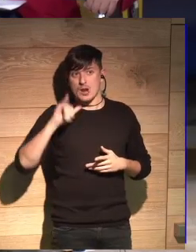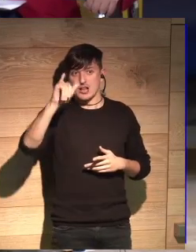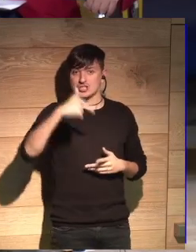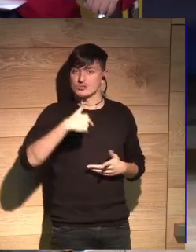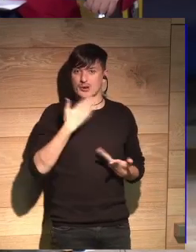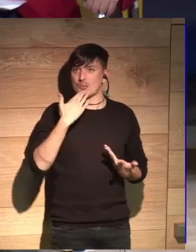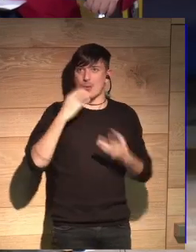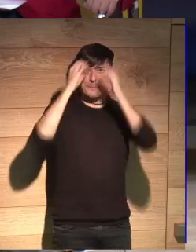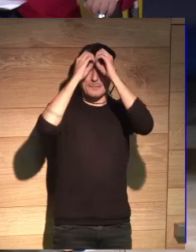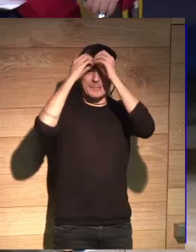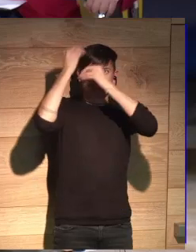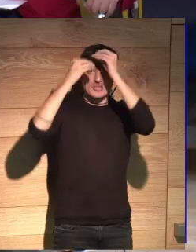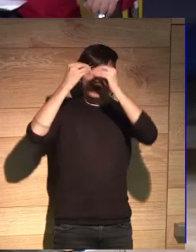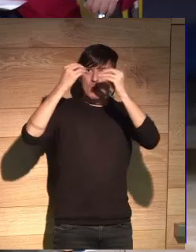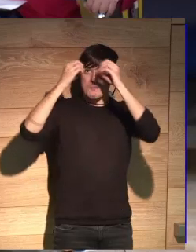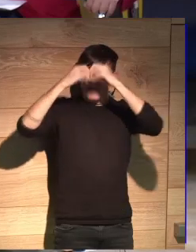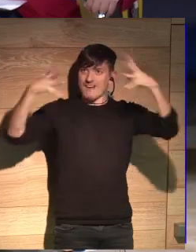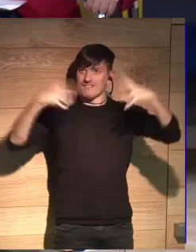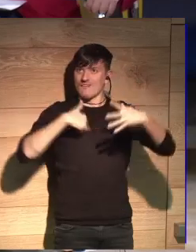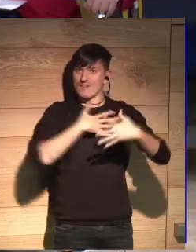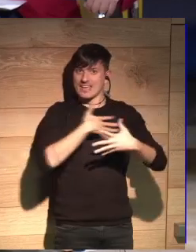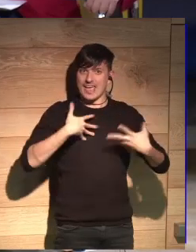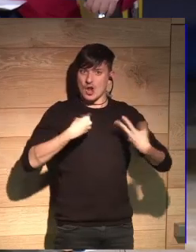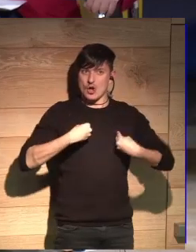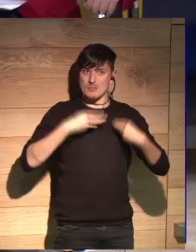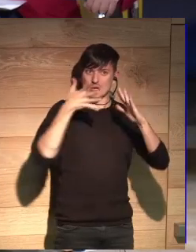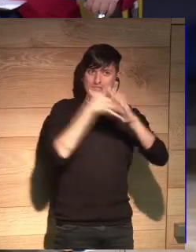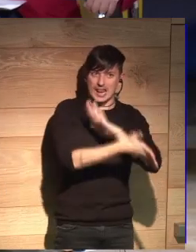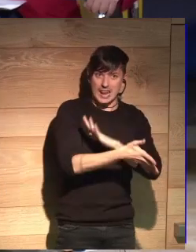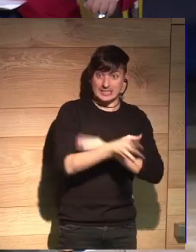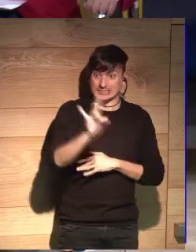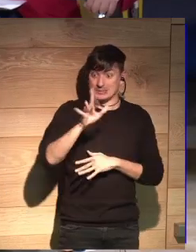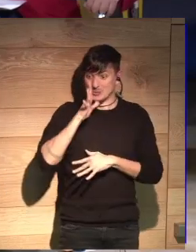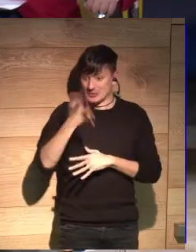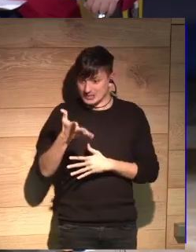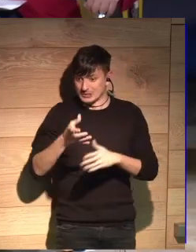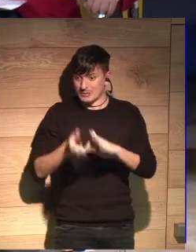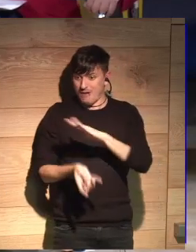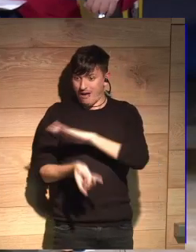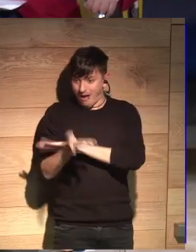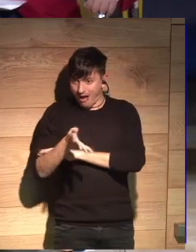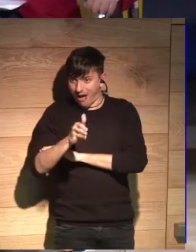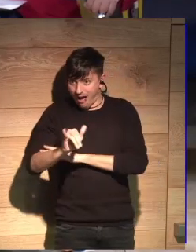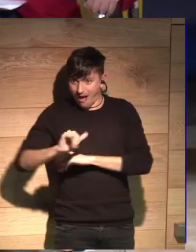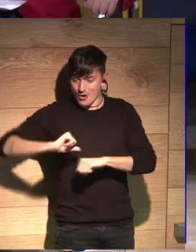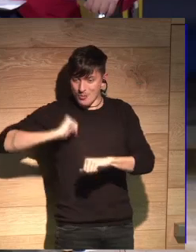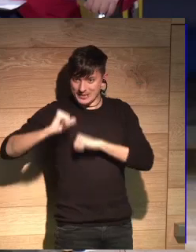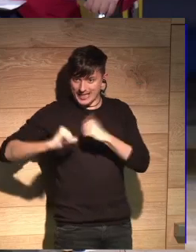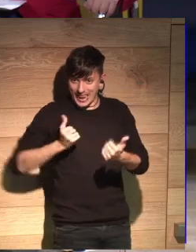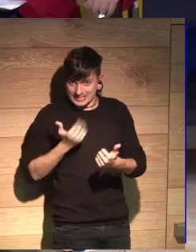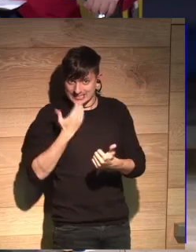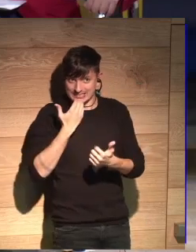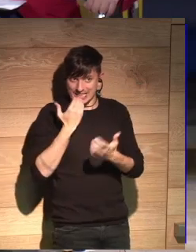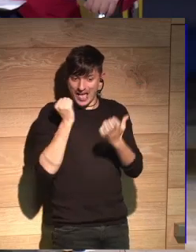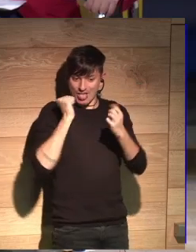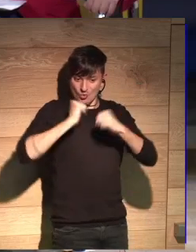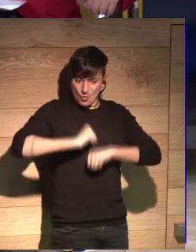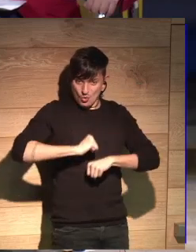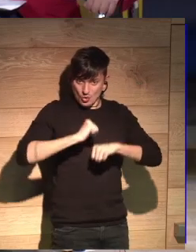That's, I want to be immortal. That's magical thinking. I want to be immortal. If we were really adult, we would just let people die,